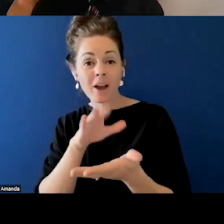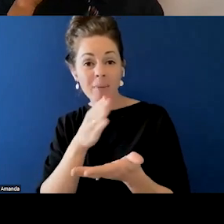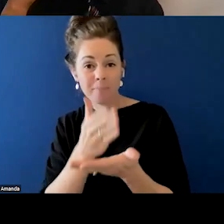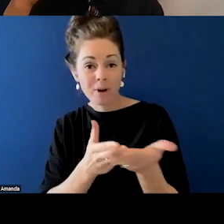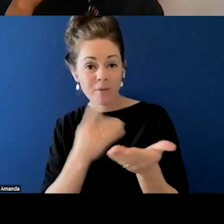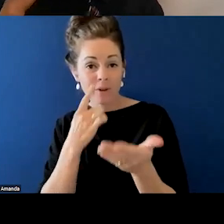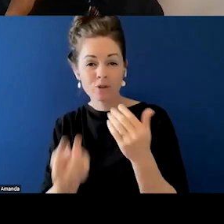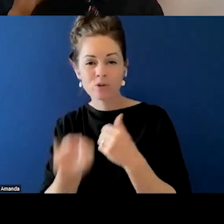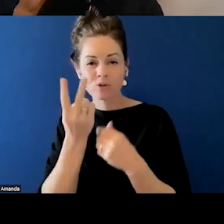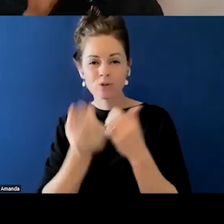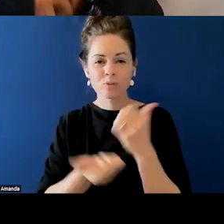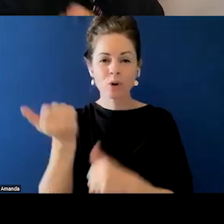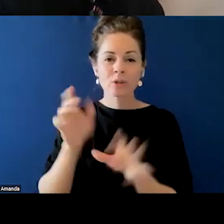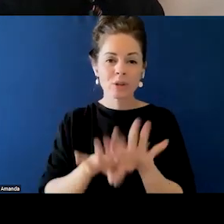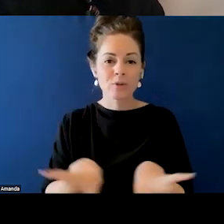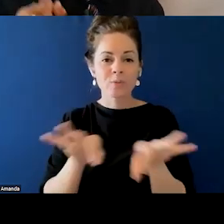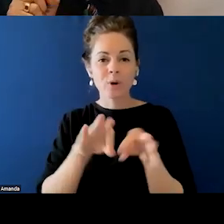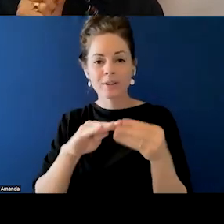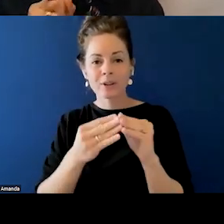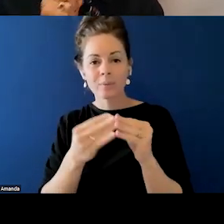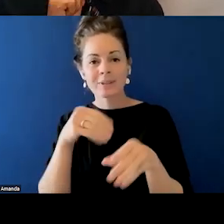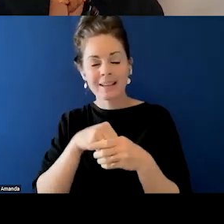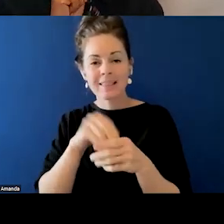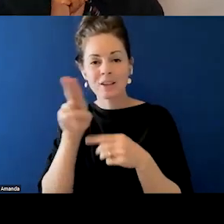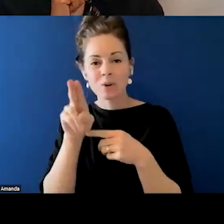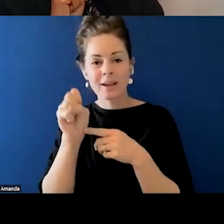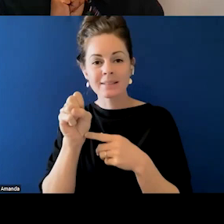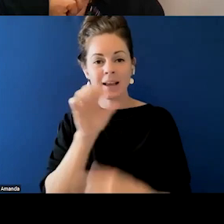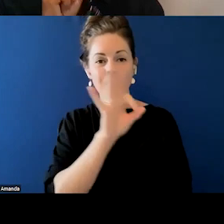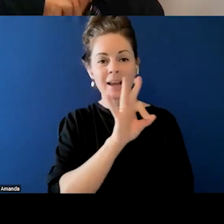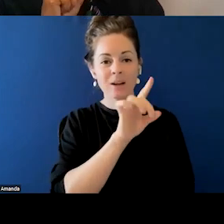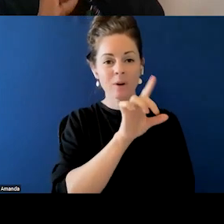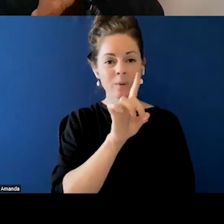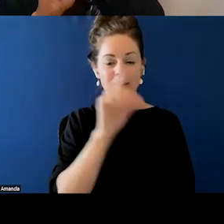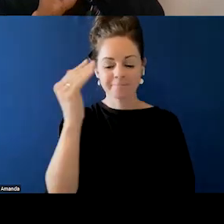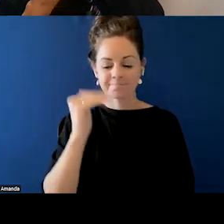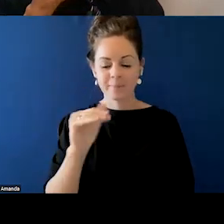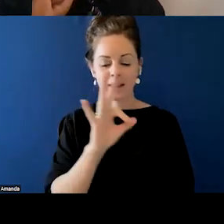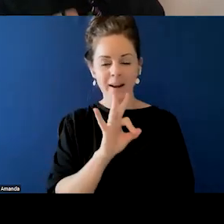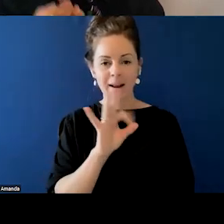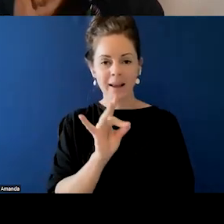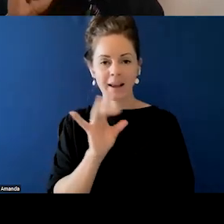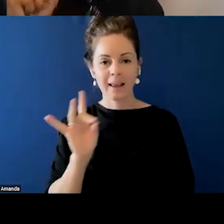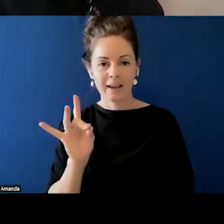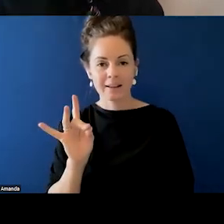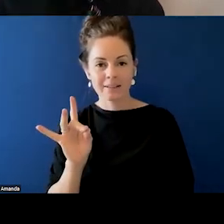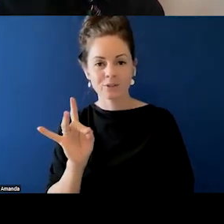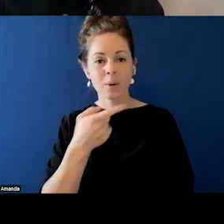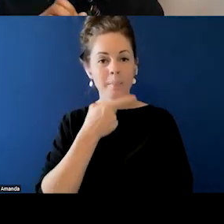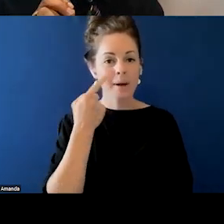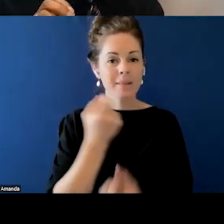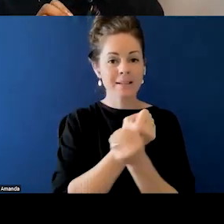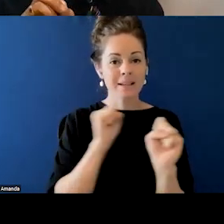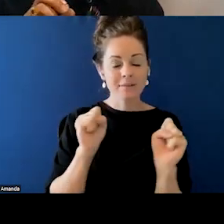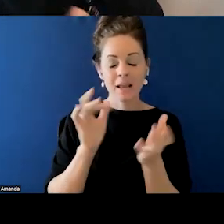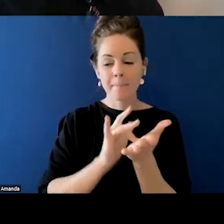the 2 most important numbers in the US to be 911 and 988. so that way you could look at public safety, medical